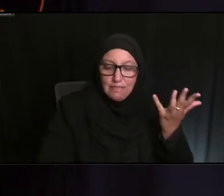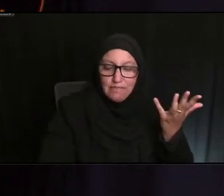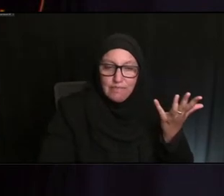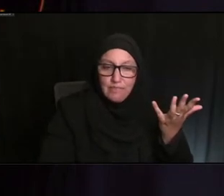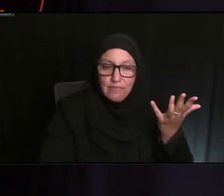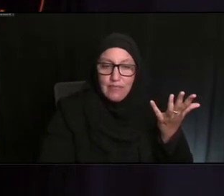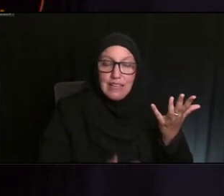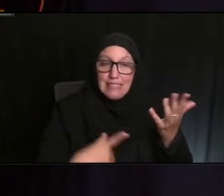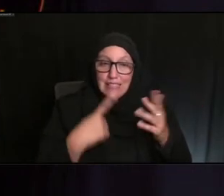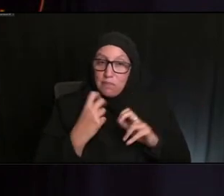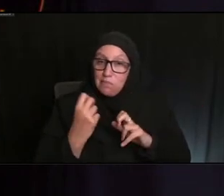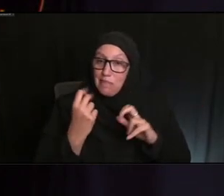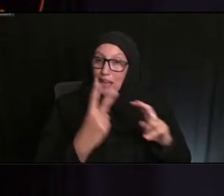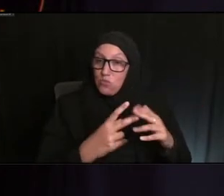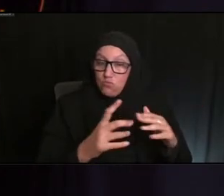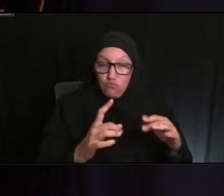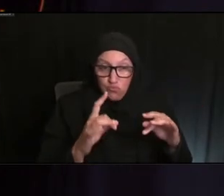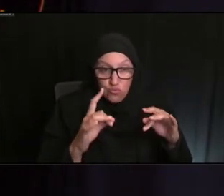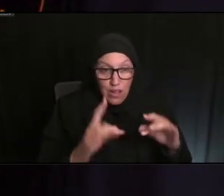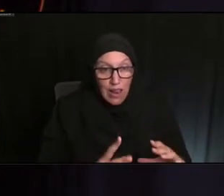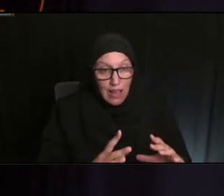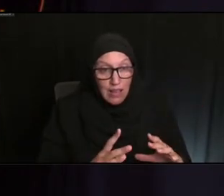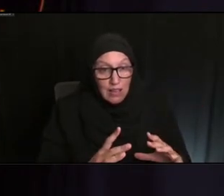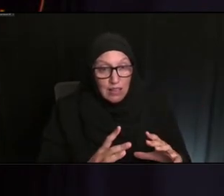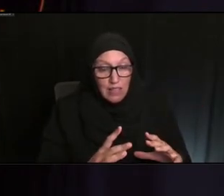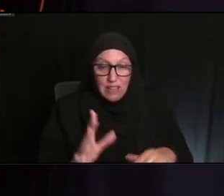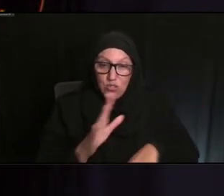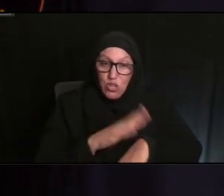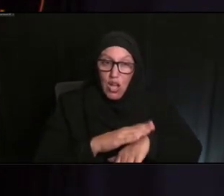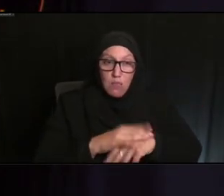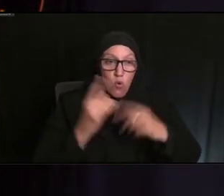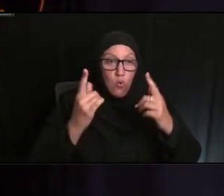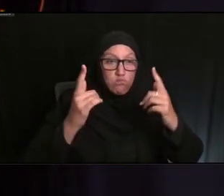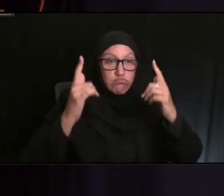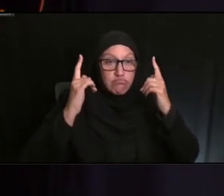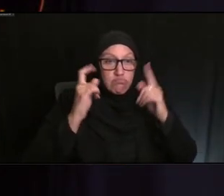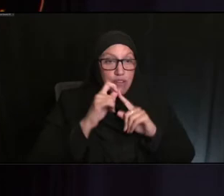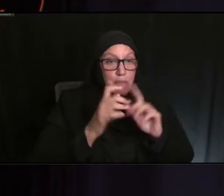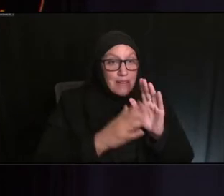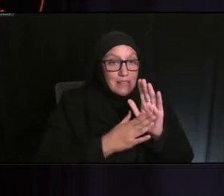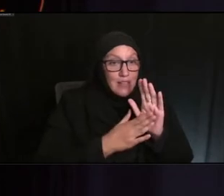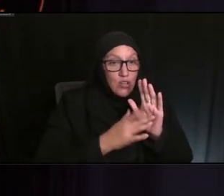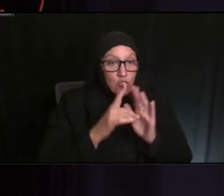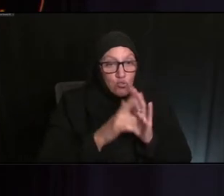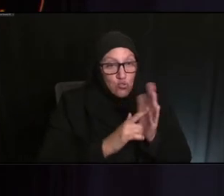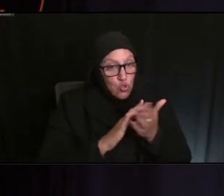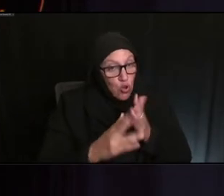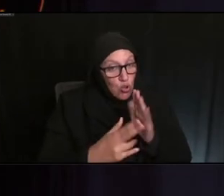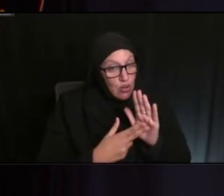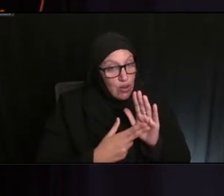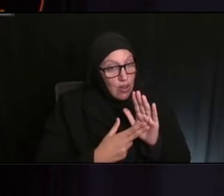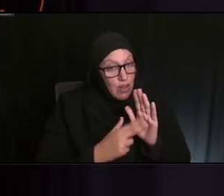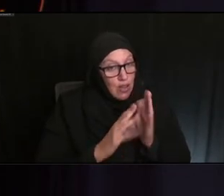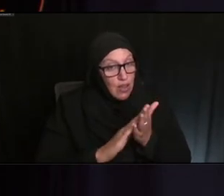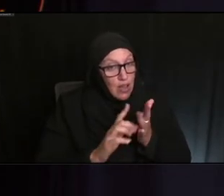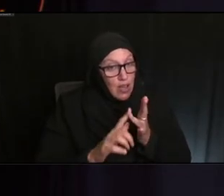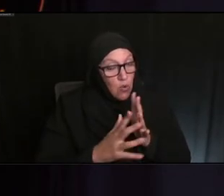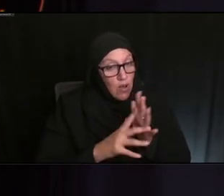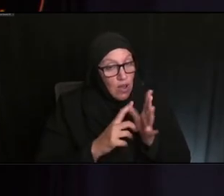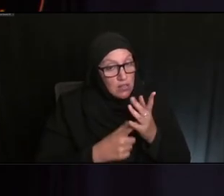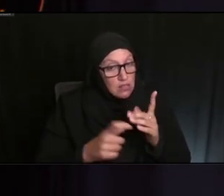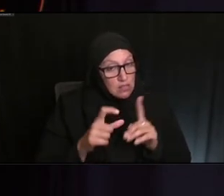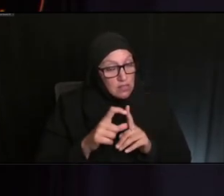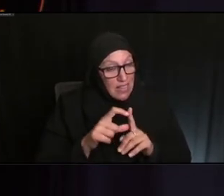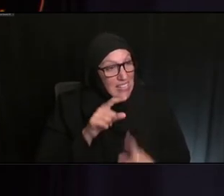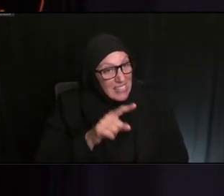I told him to Australia, at the time John Howard was Prime Minister. I said, "Is John Howard my Wali Amr?" He said,